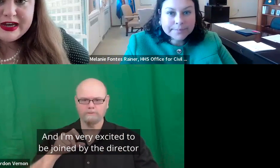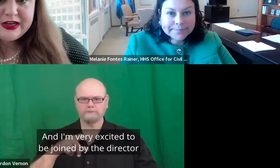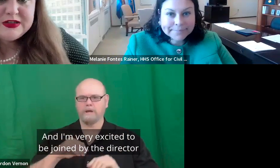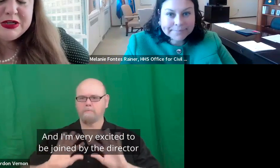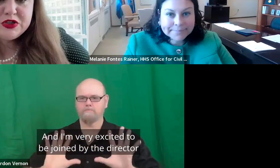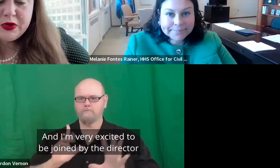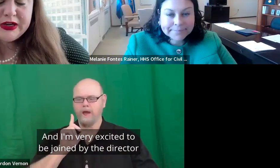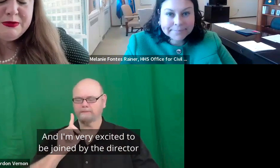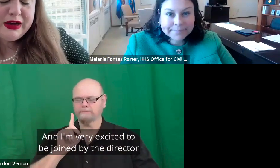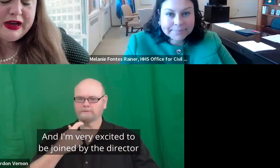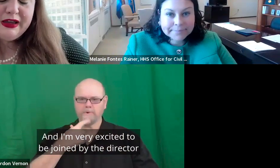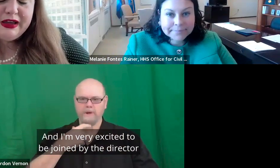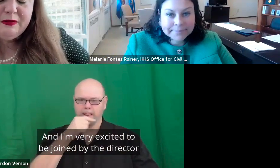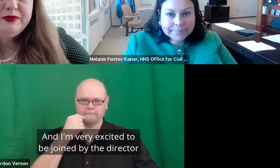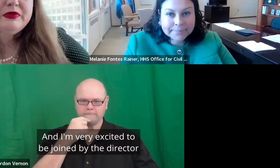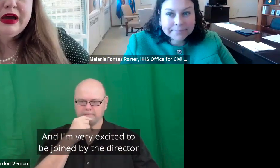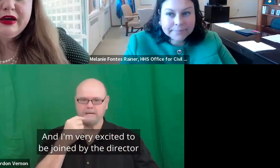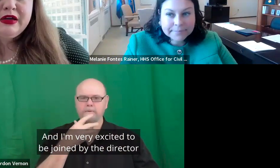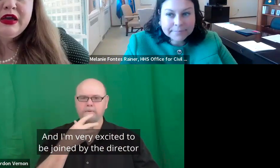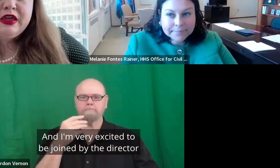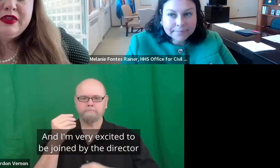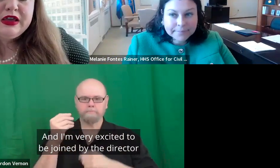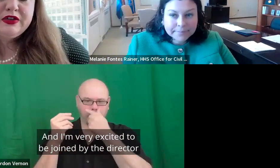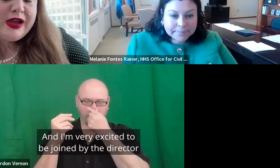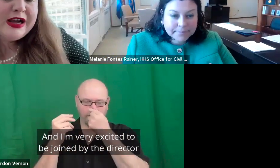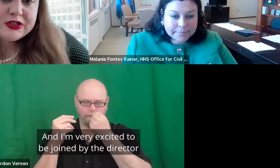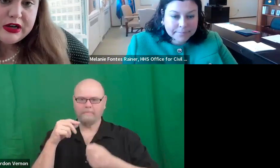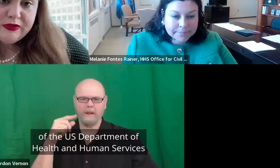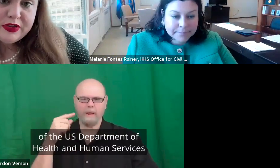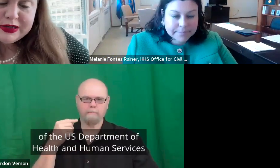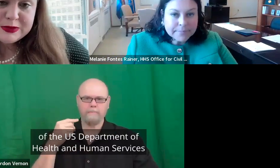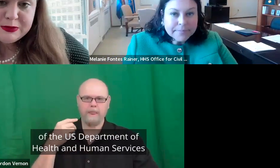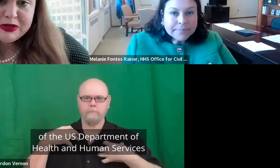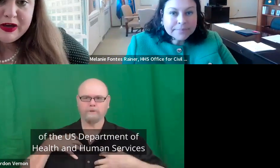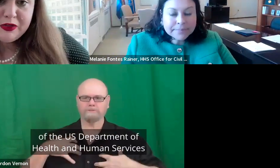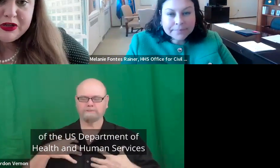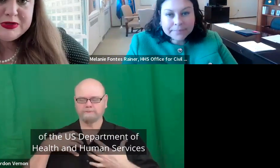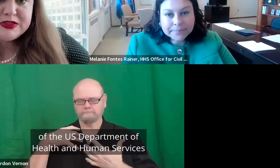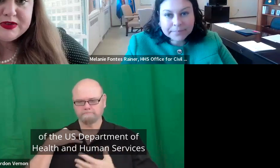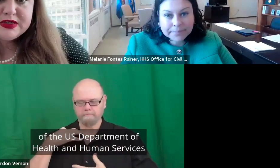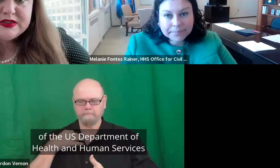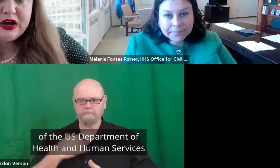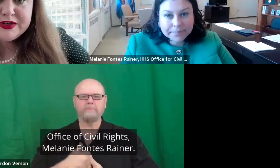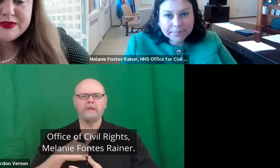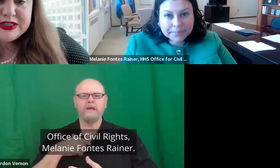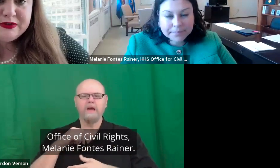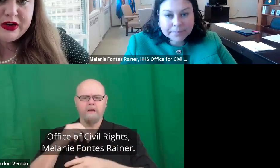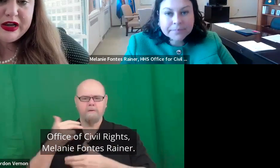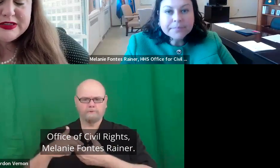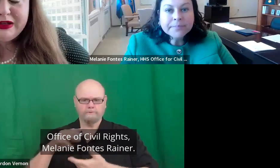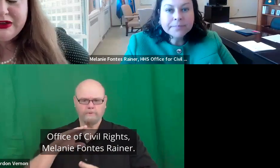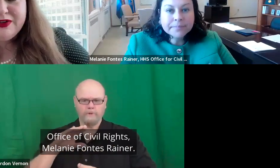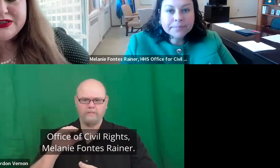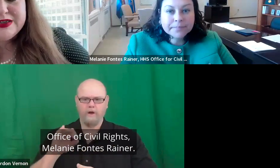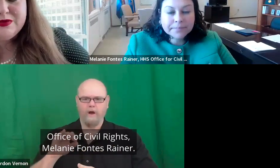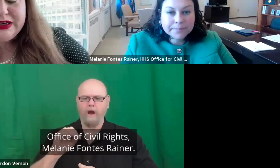very excited to be joined by the Director of the U.S. Department of Health and Human Services, Office of Civil